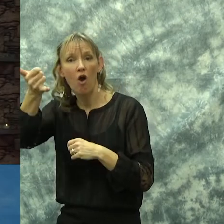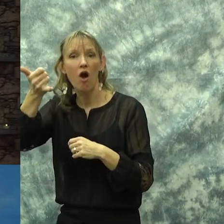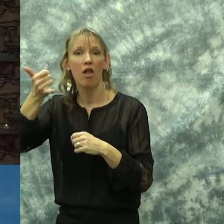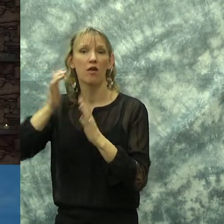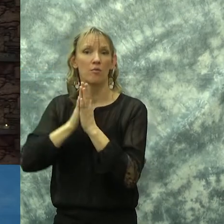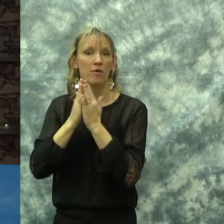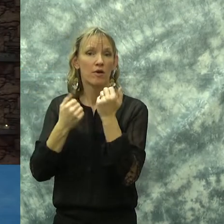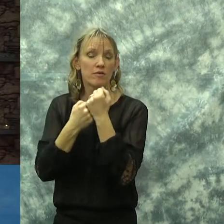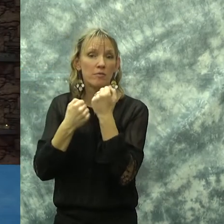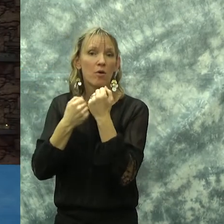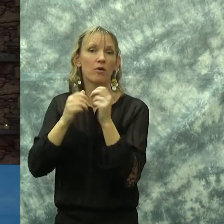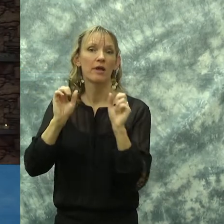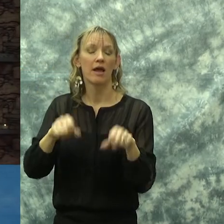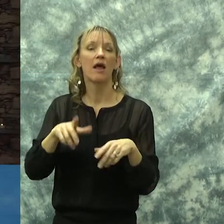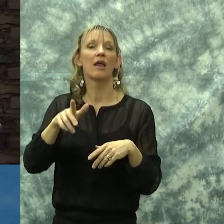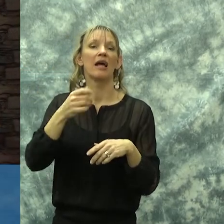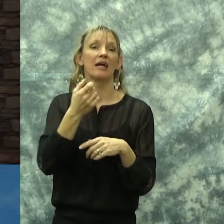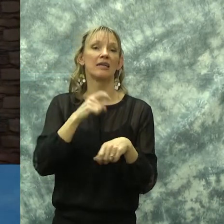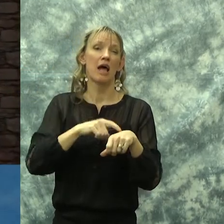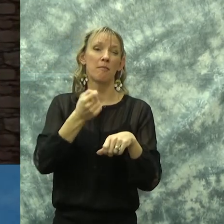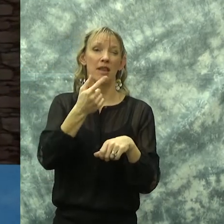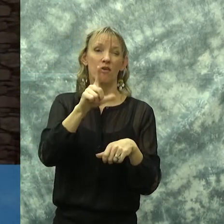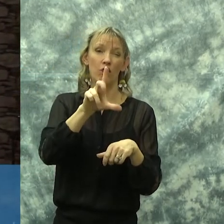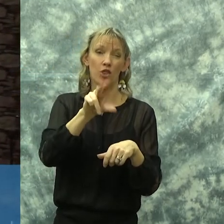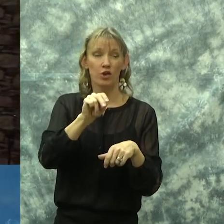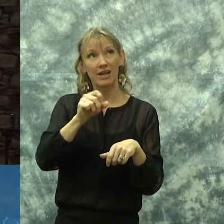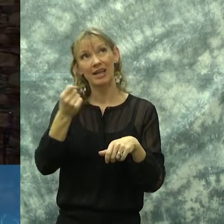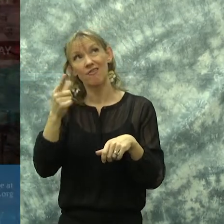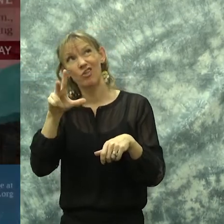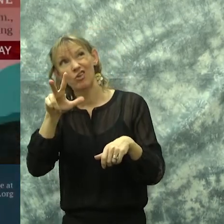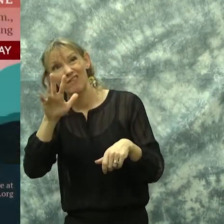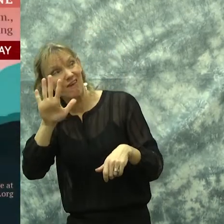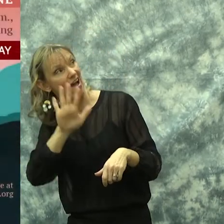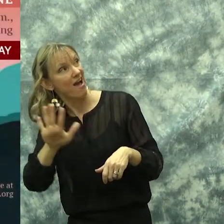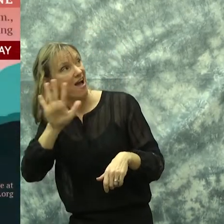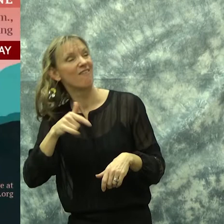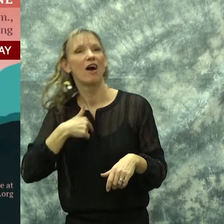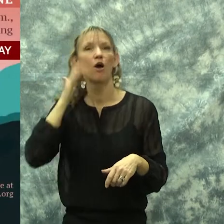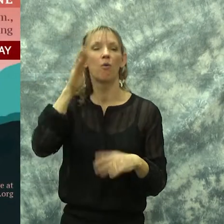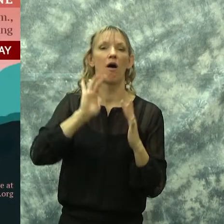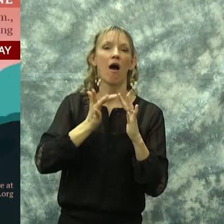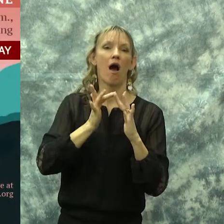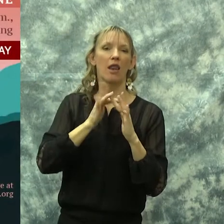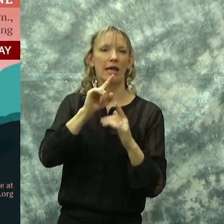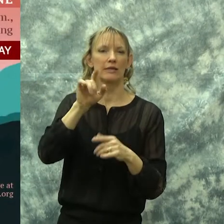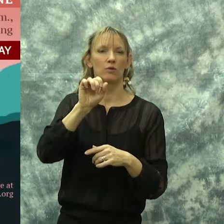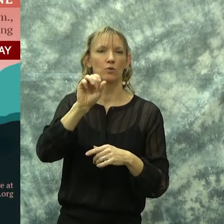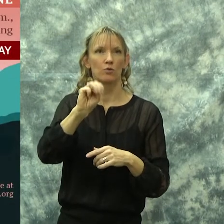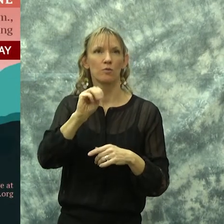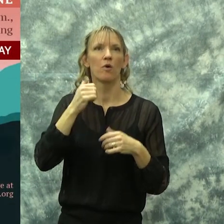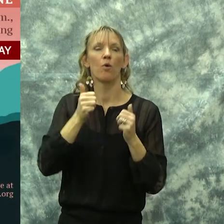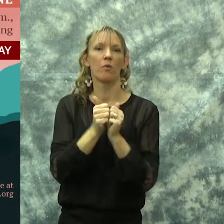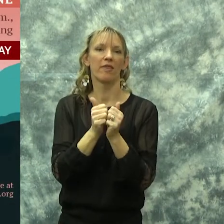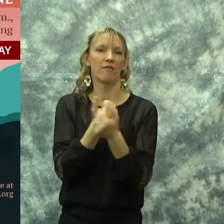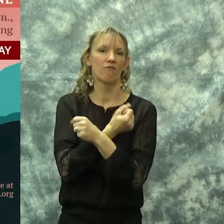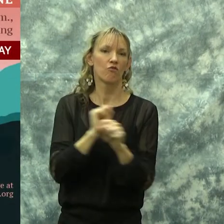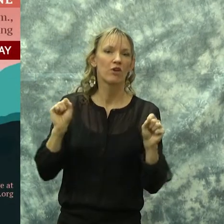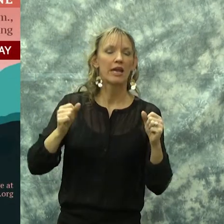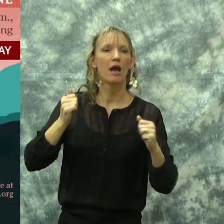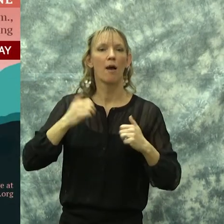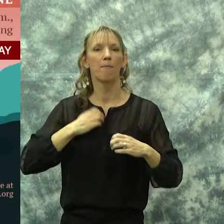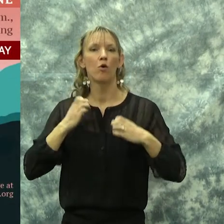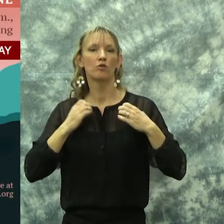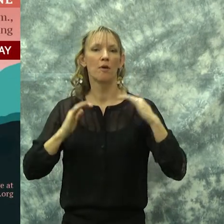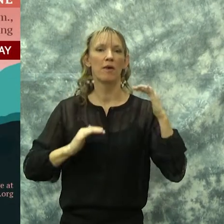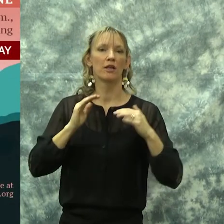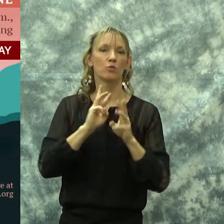practitioners. 11:30, maybe 11:35, because I like to say hi to people. I'll be online on Zoom with a free emotional balance workshop.